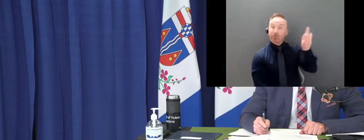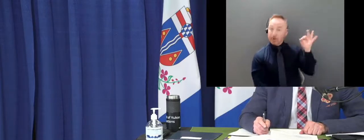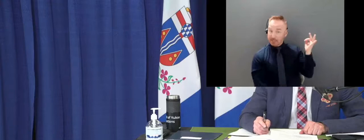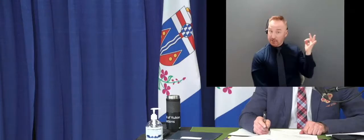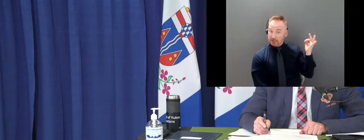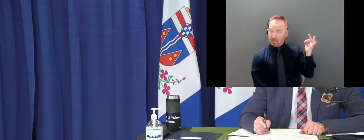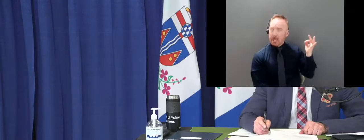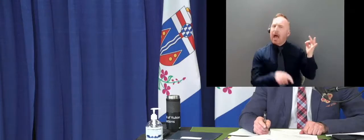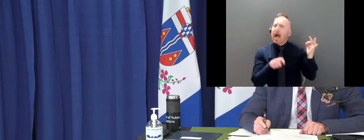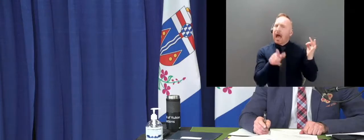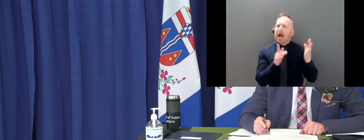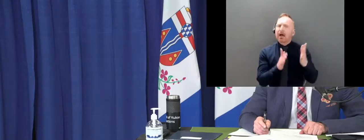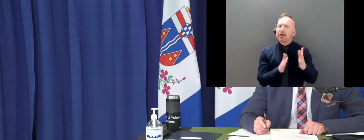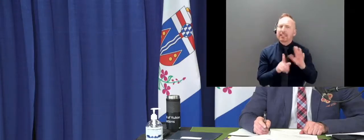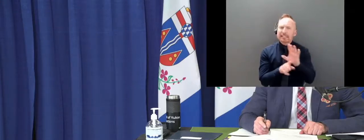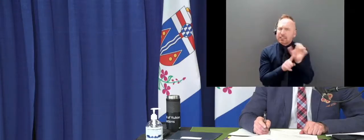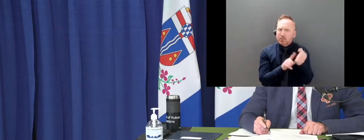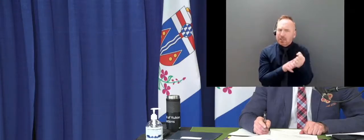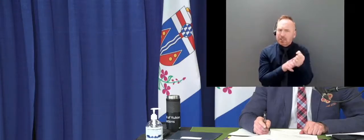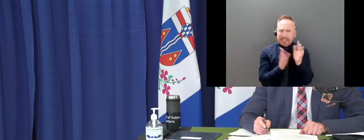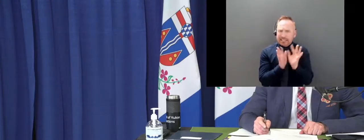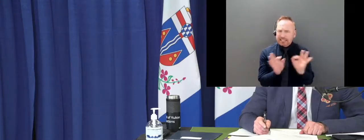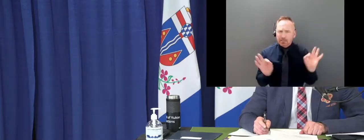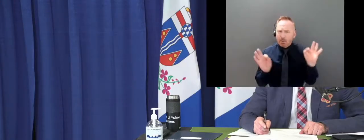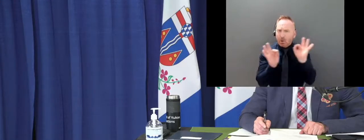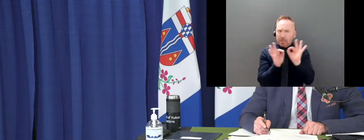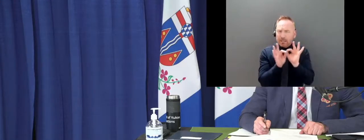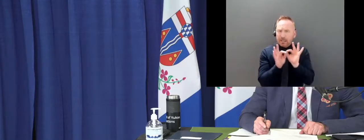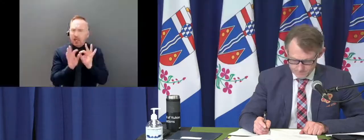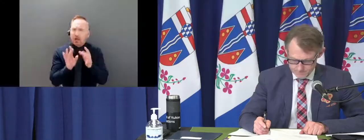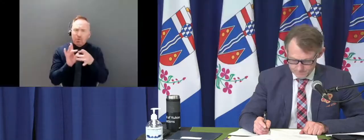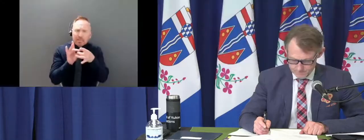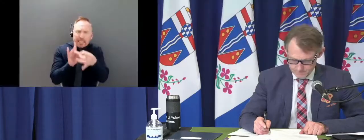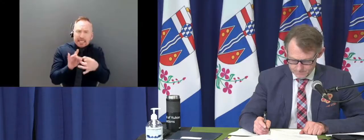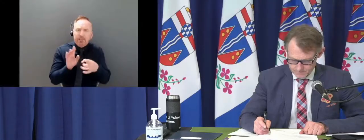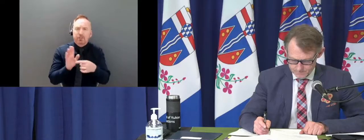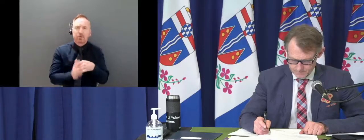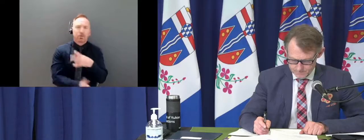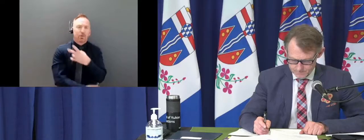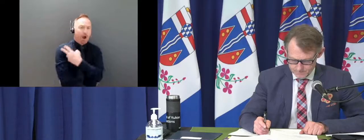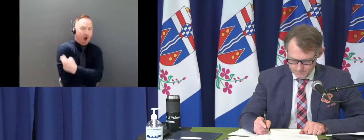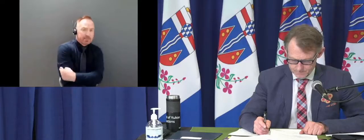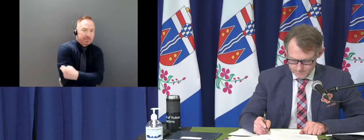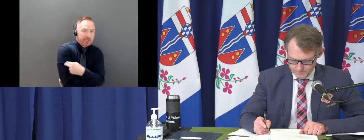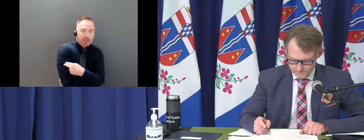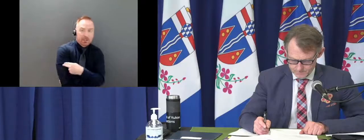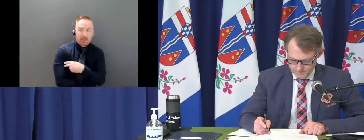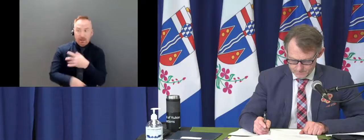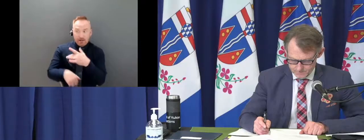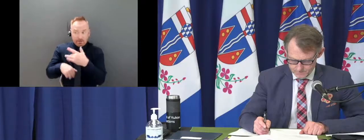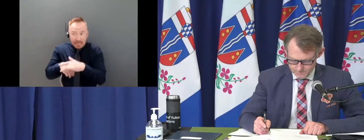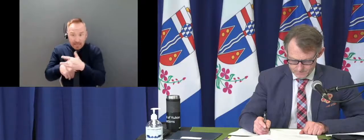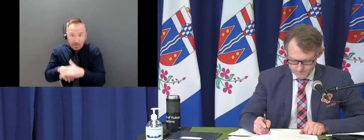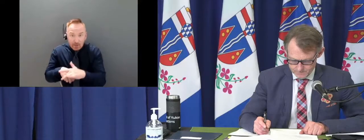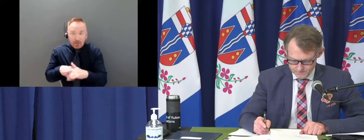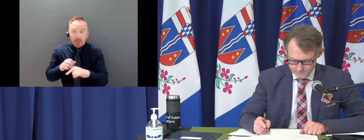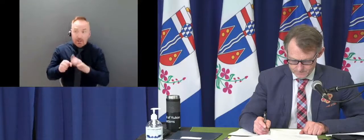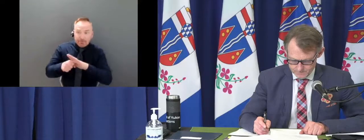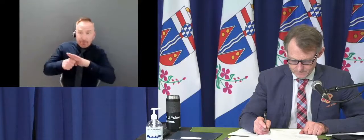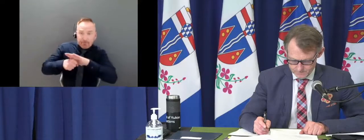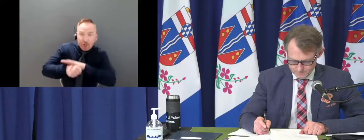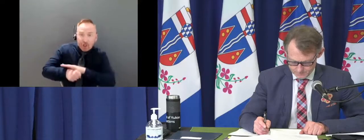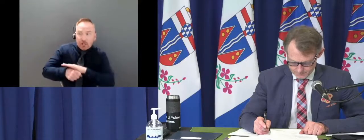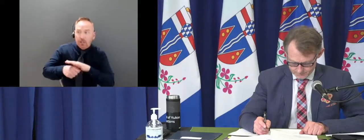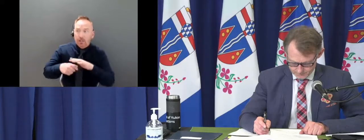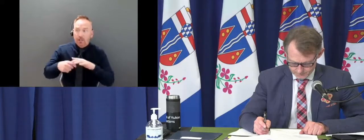where we are in terms of room and hospital and what needs to be done and what kind of